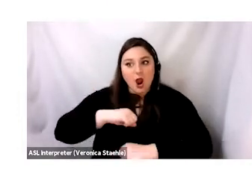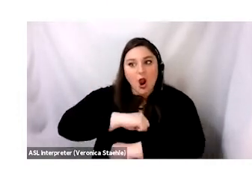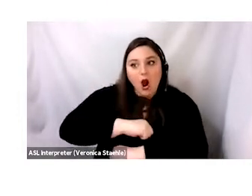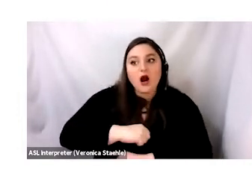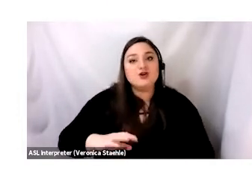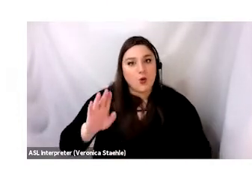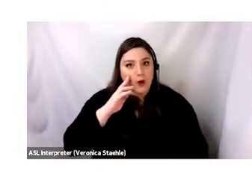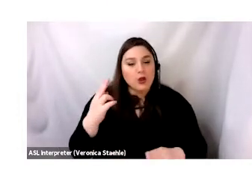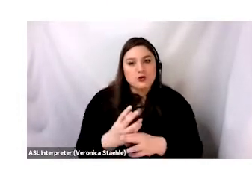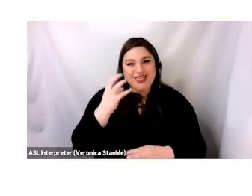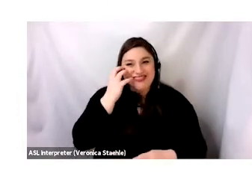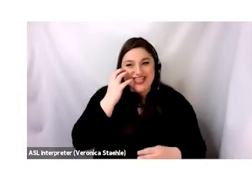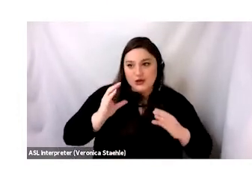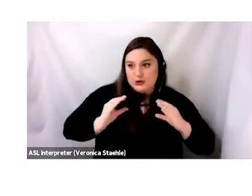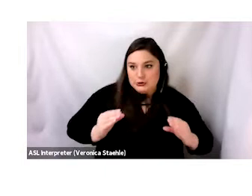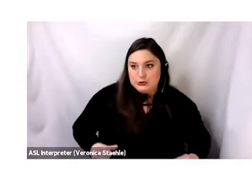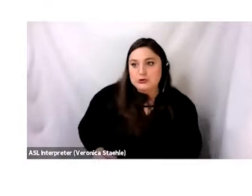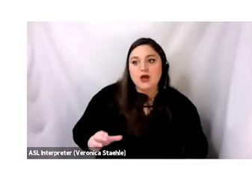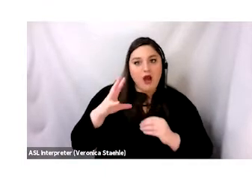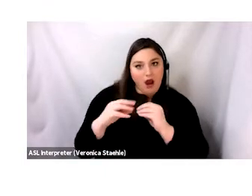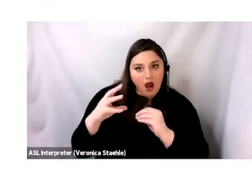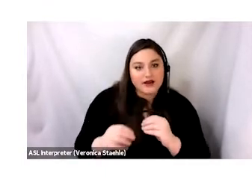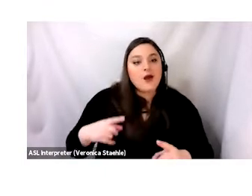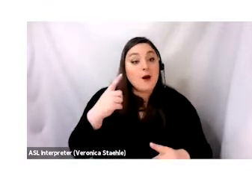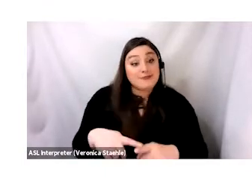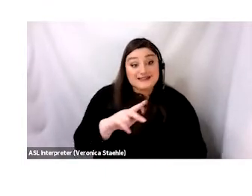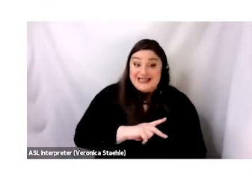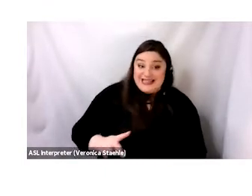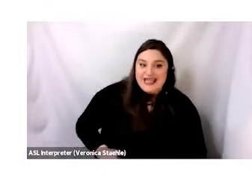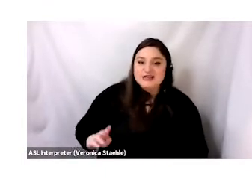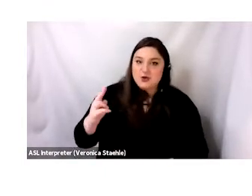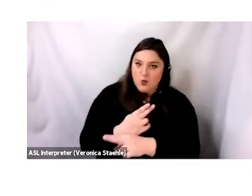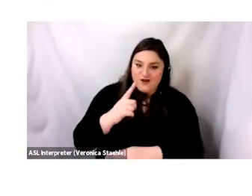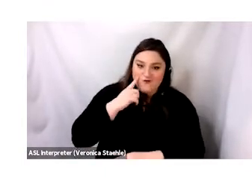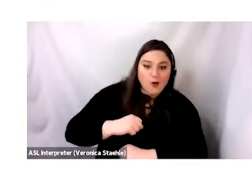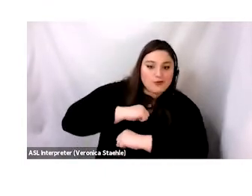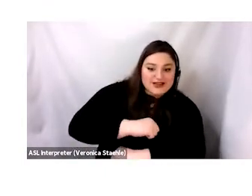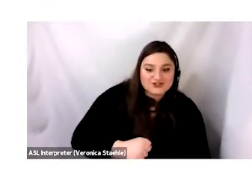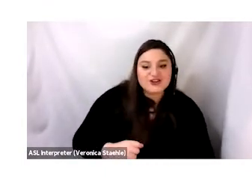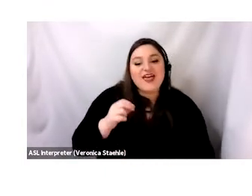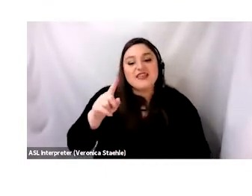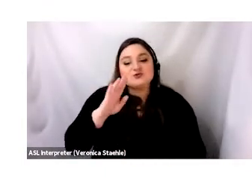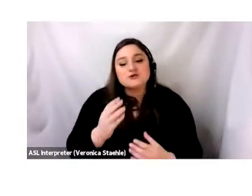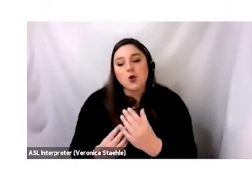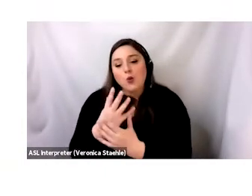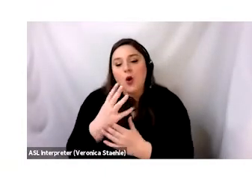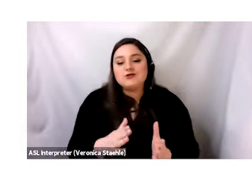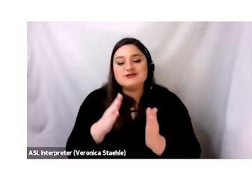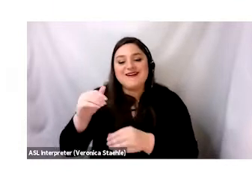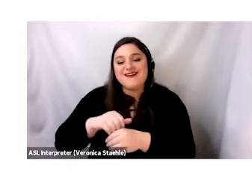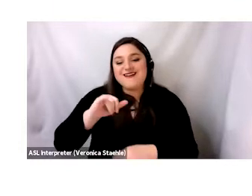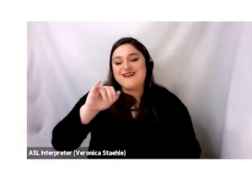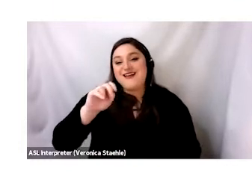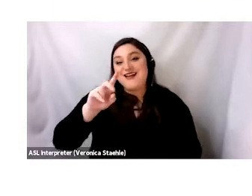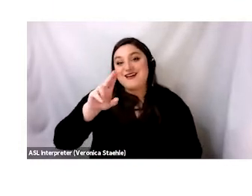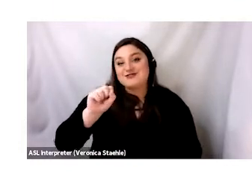similarly to in the Indus River Valley, it was grown alongside subsistence crops such as maize. We go